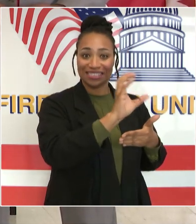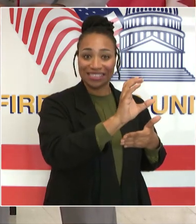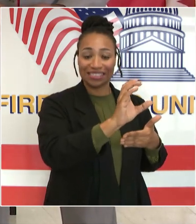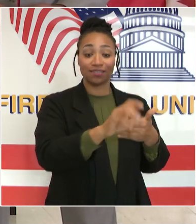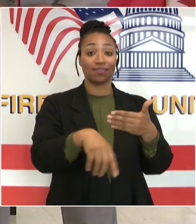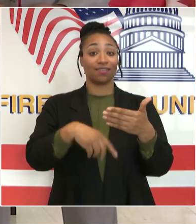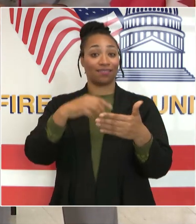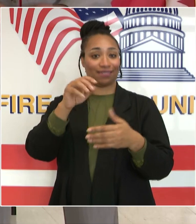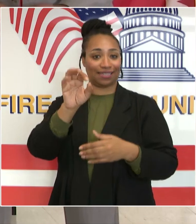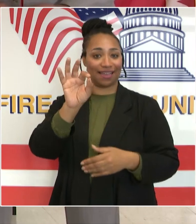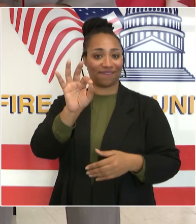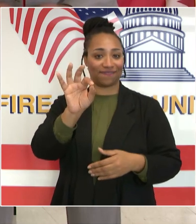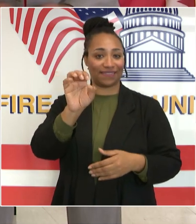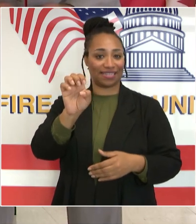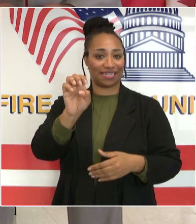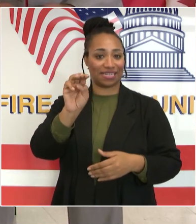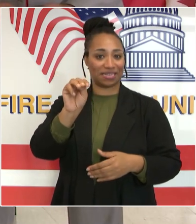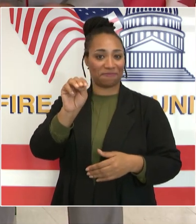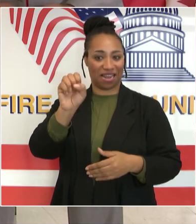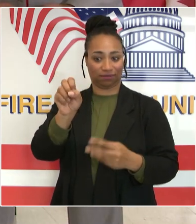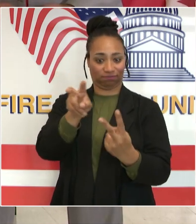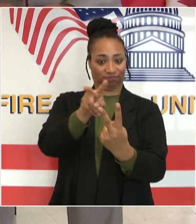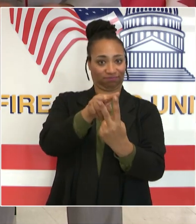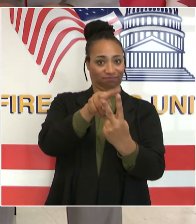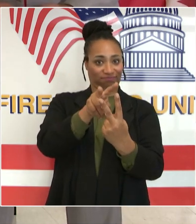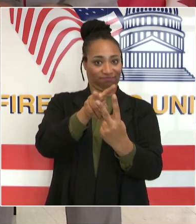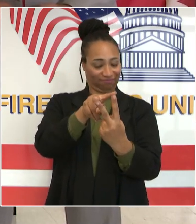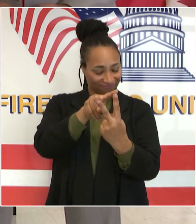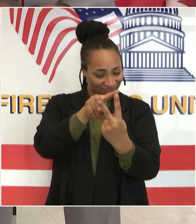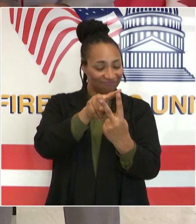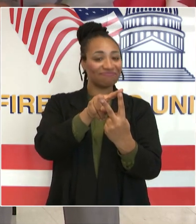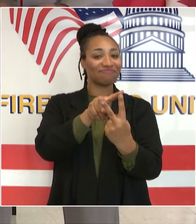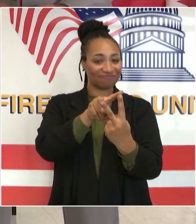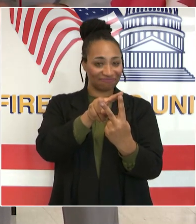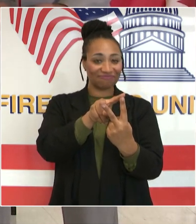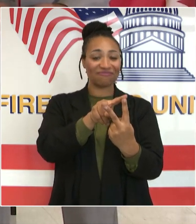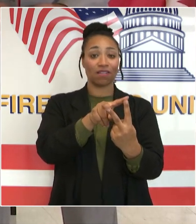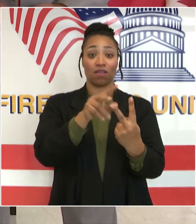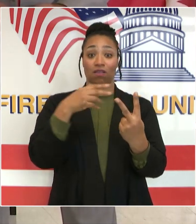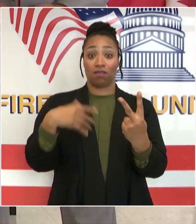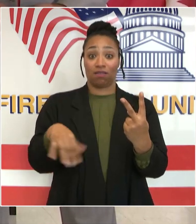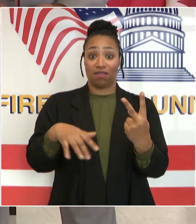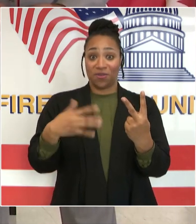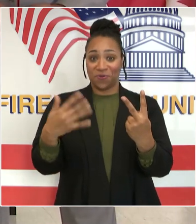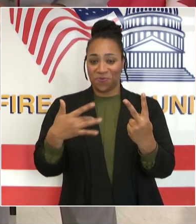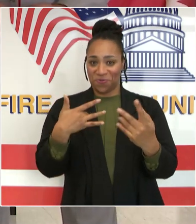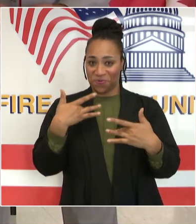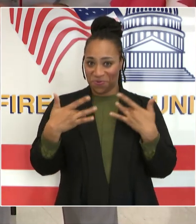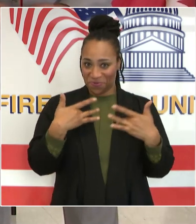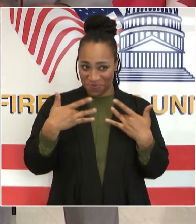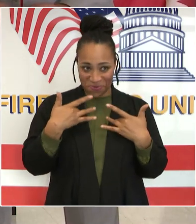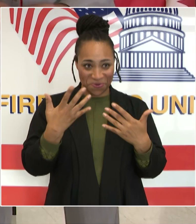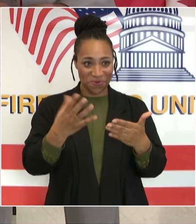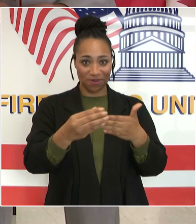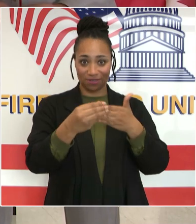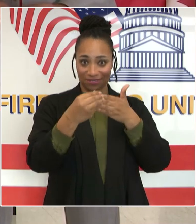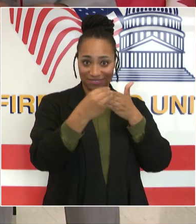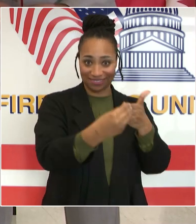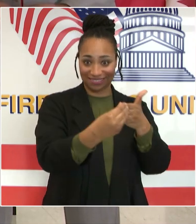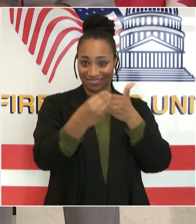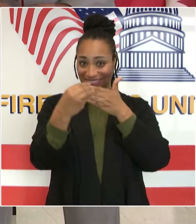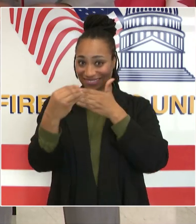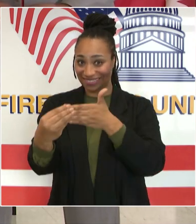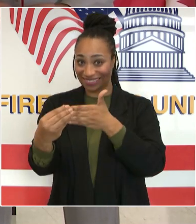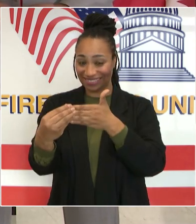am I will announce the leaders of these great institutions shortly. So this program